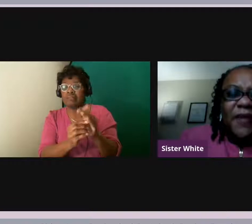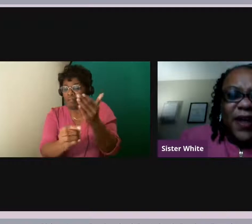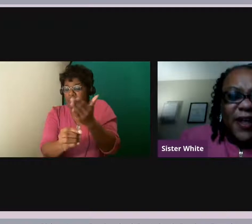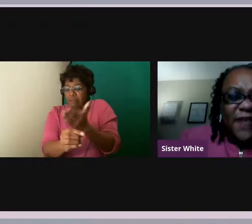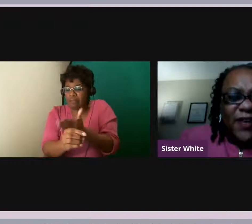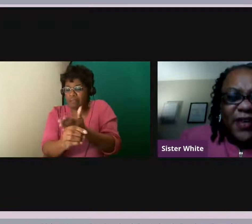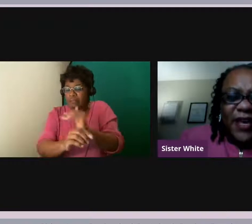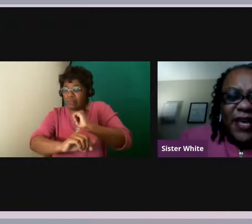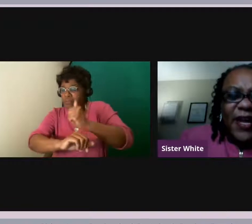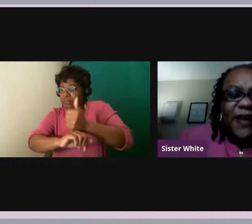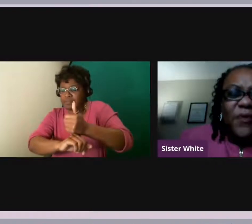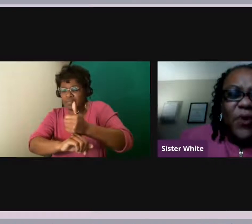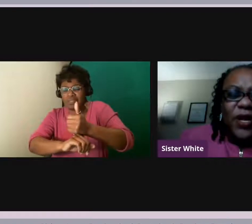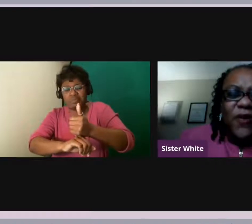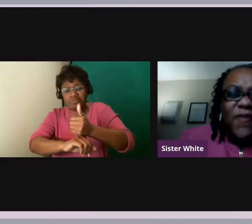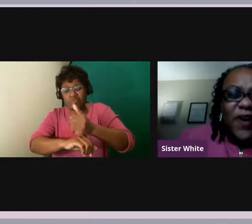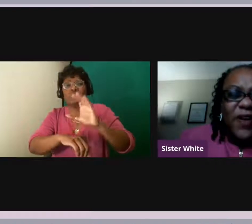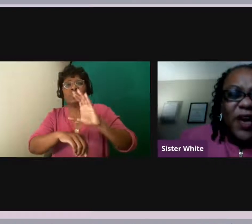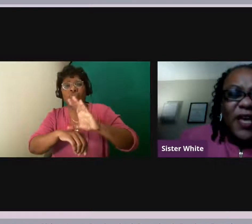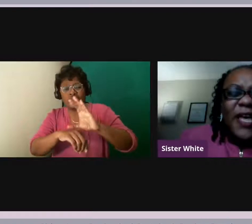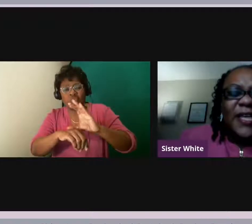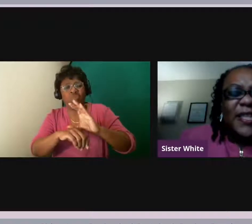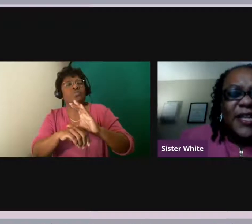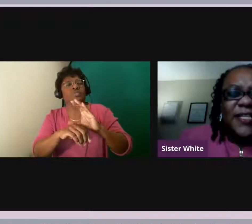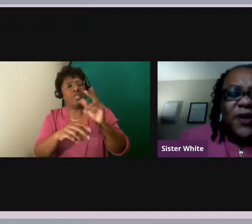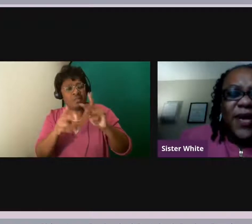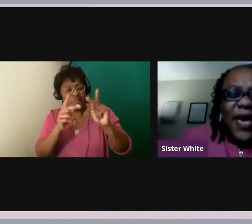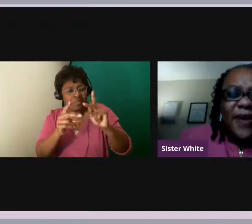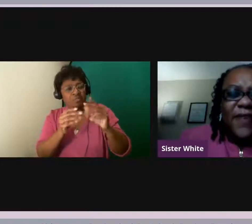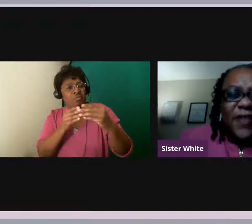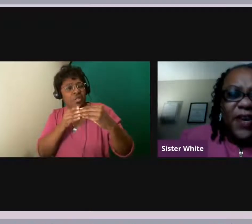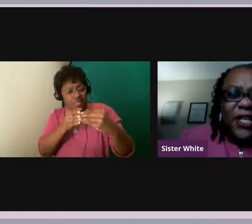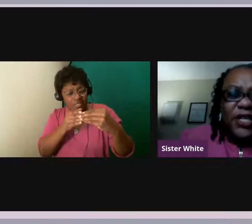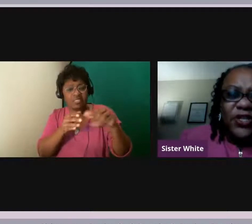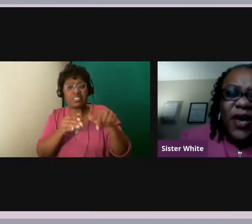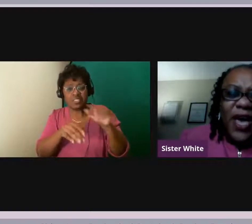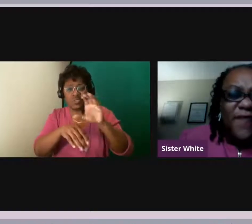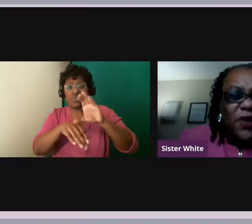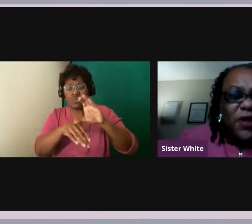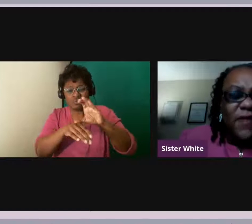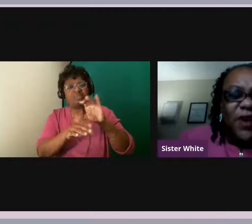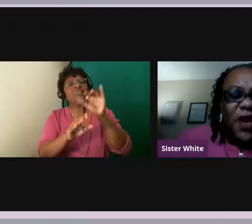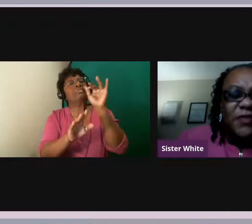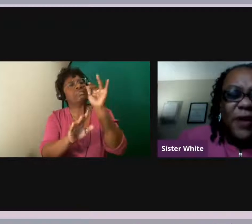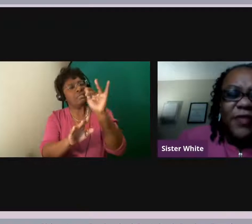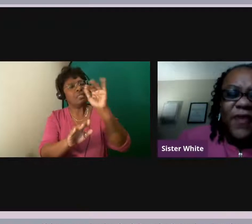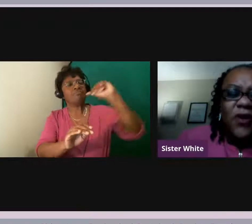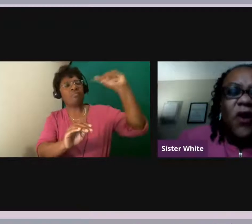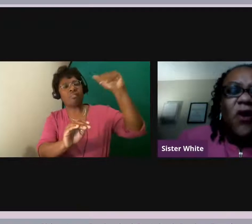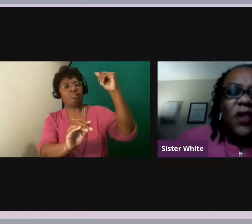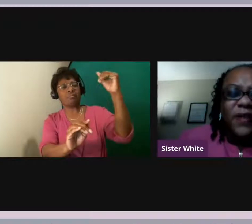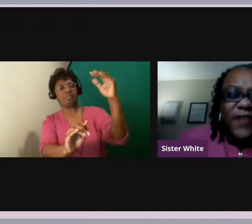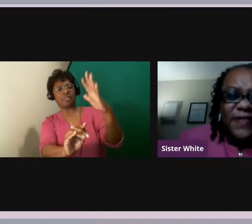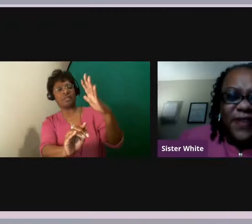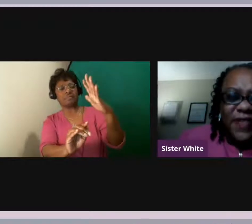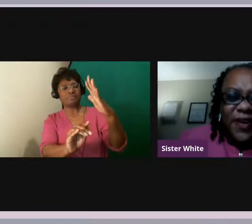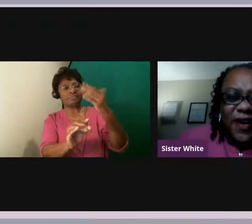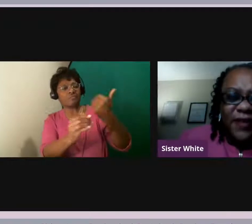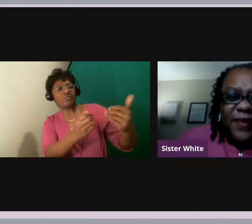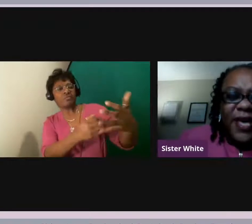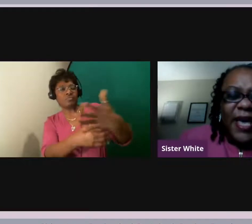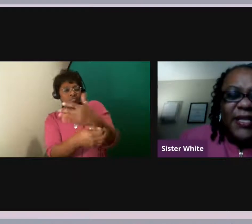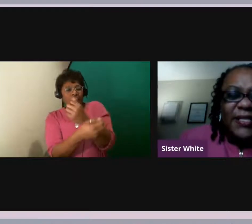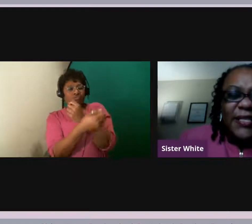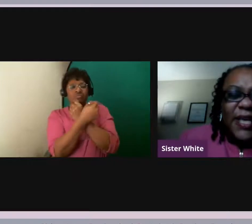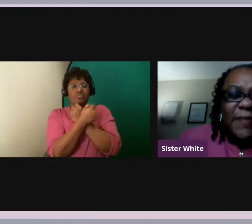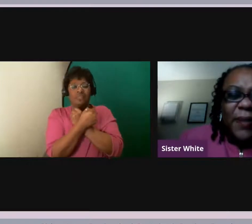Lady B right now, Father God. Let everyone know, Father God, that it's okay, Father God, that you have your loving arms wrapped around all of us, Father